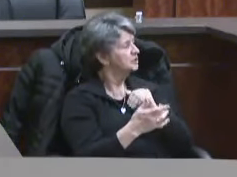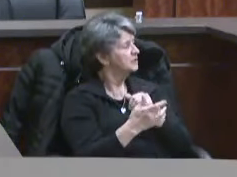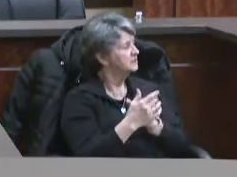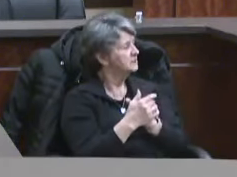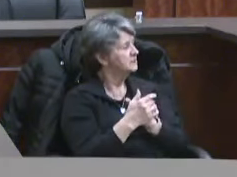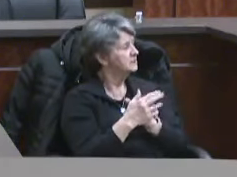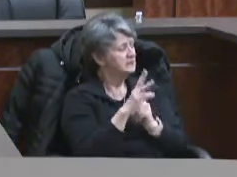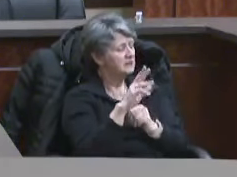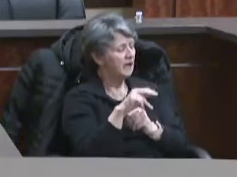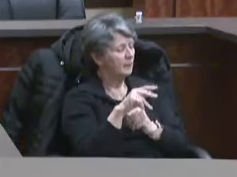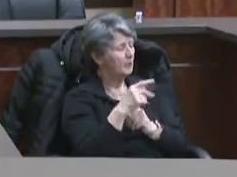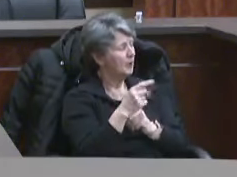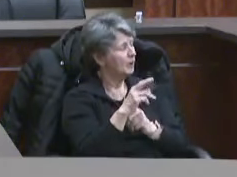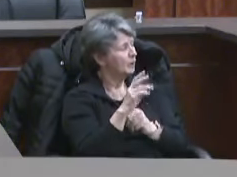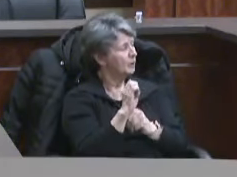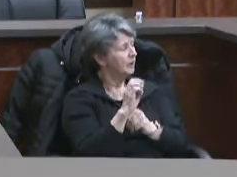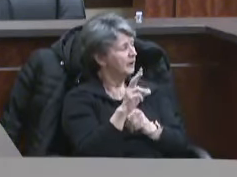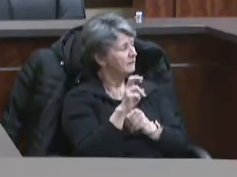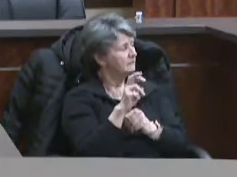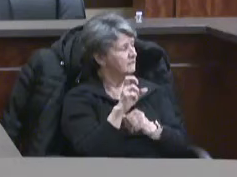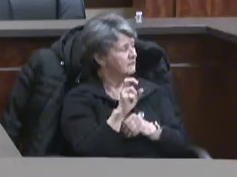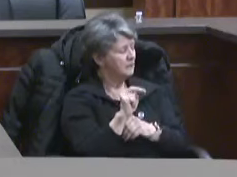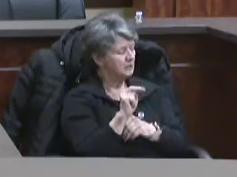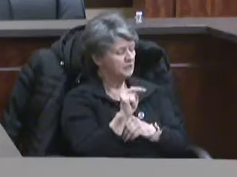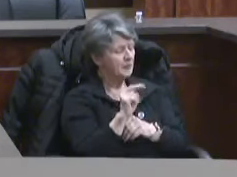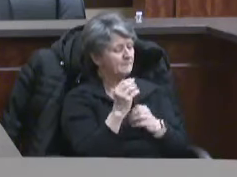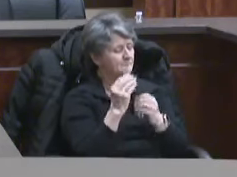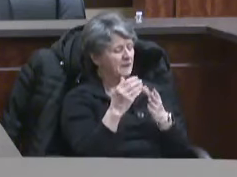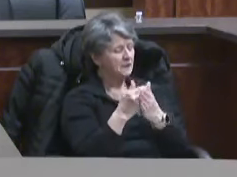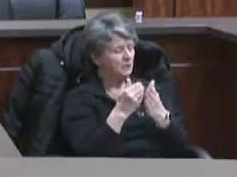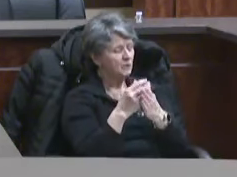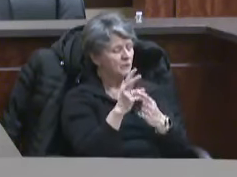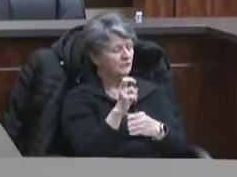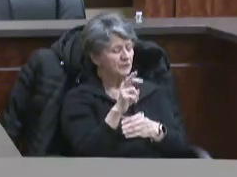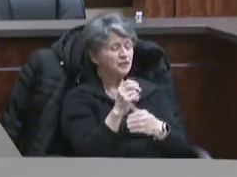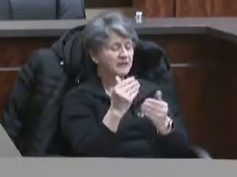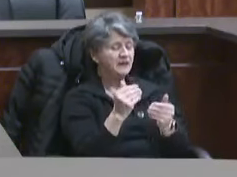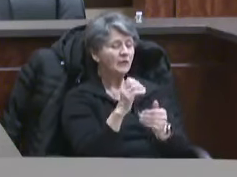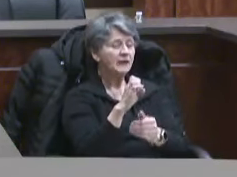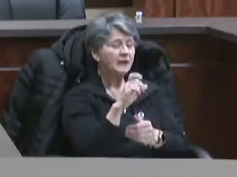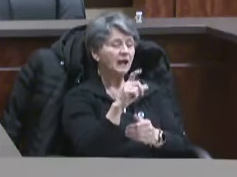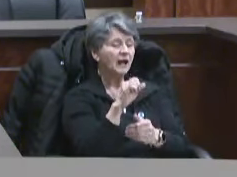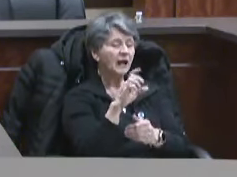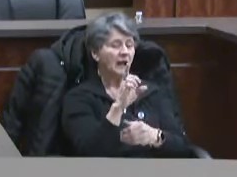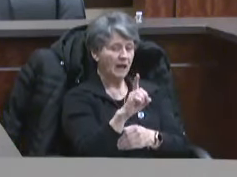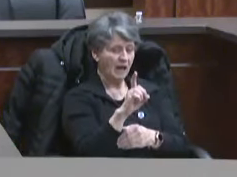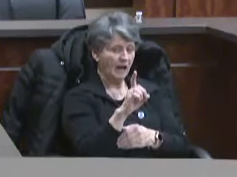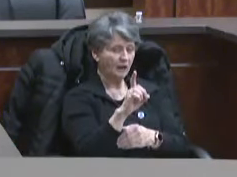an upgraded version, adds many features, and is now a cloud product.